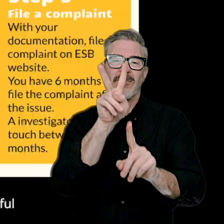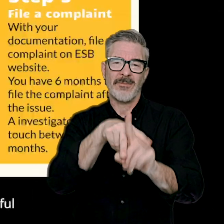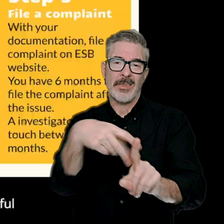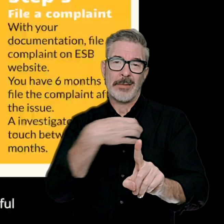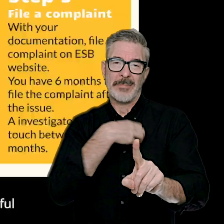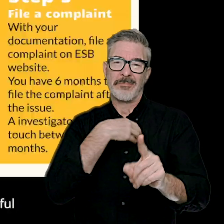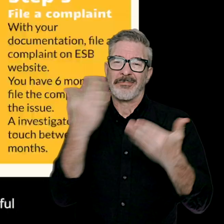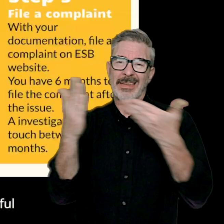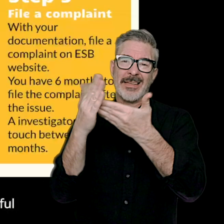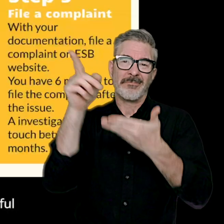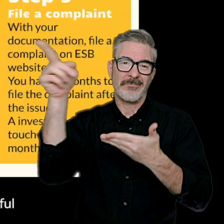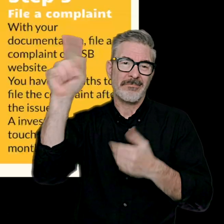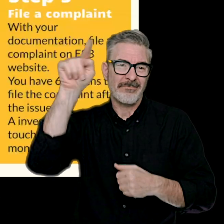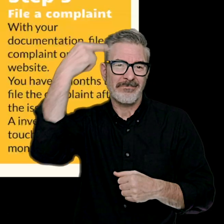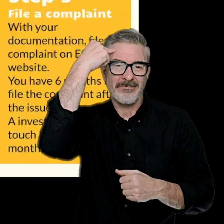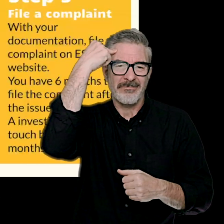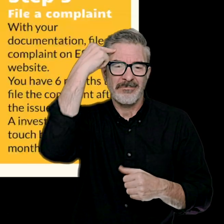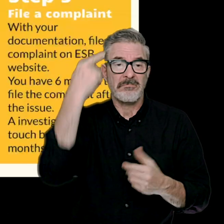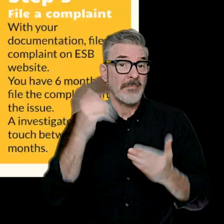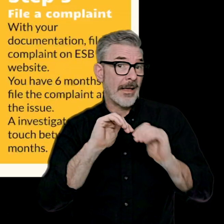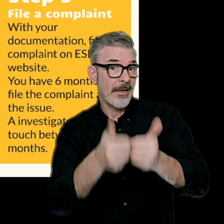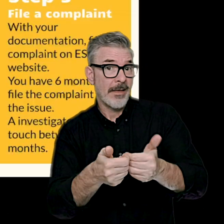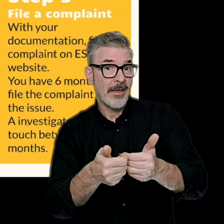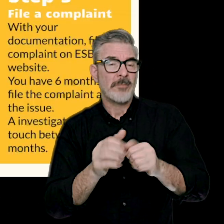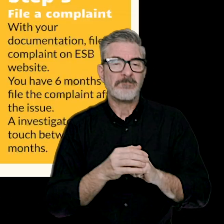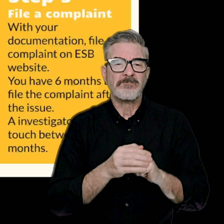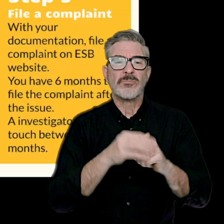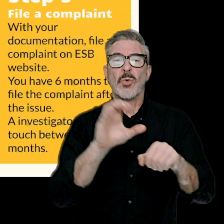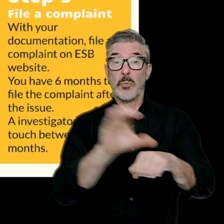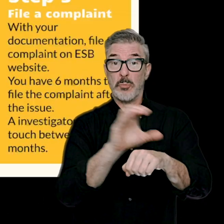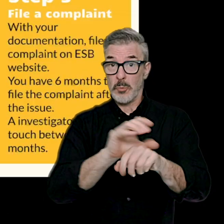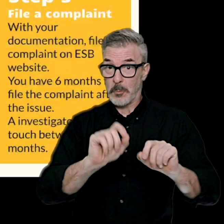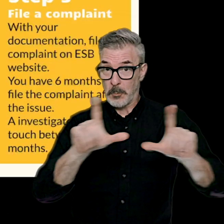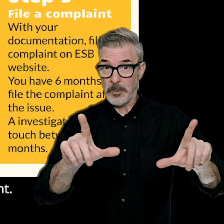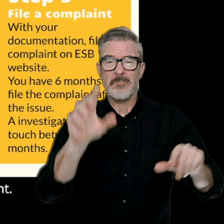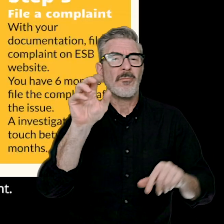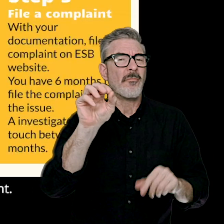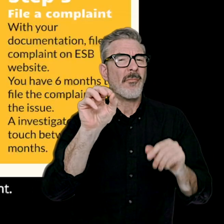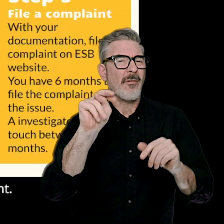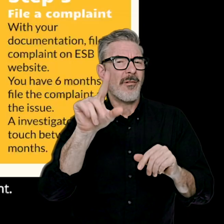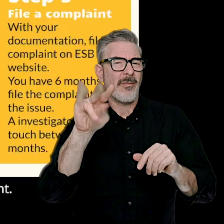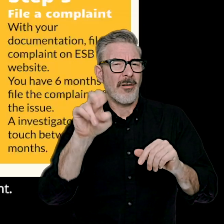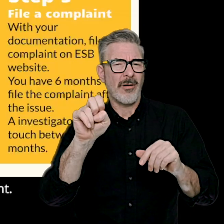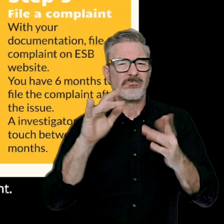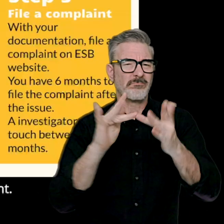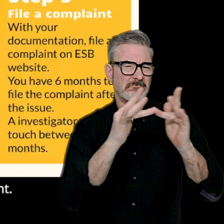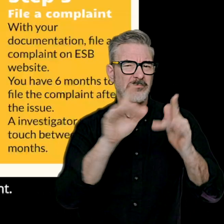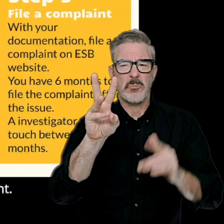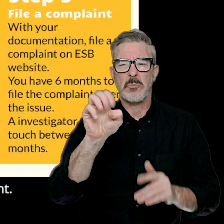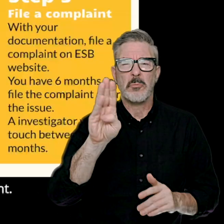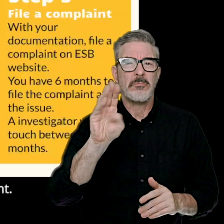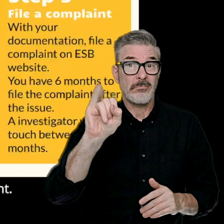if you haven't managed to be successful in step one or step two, step three would be to file a